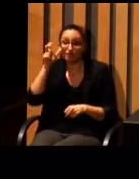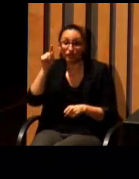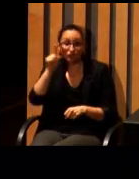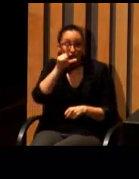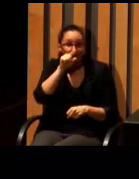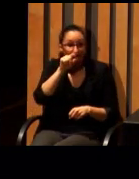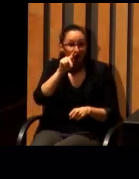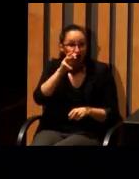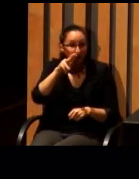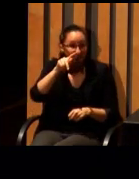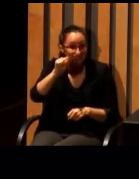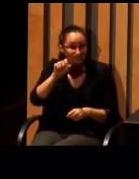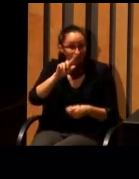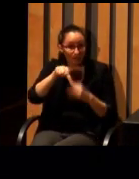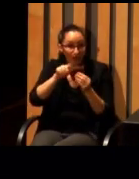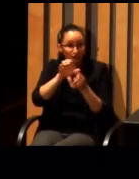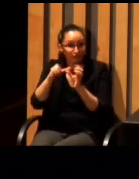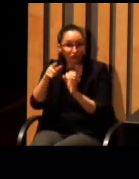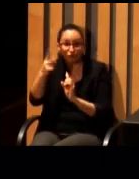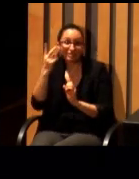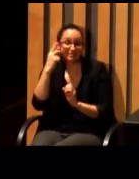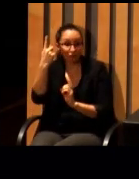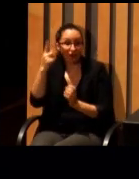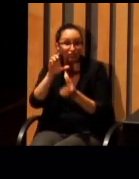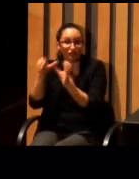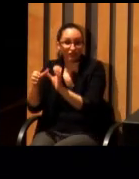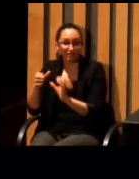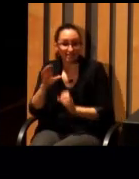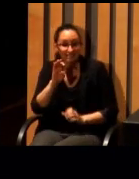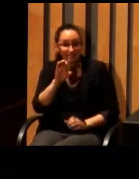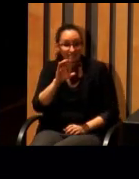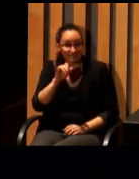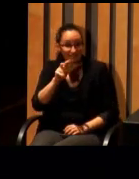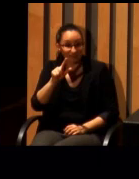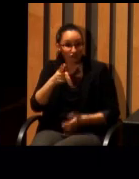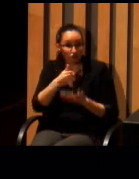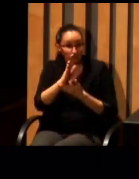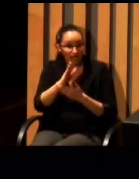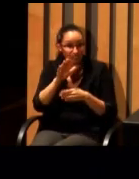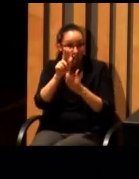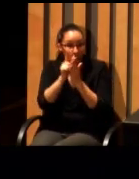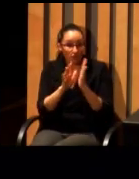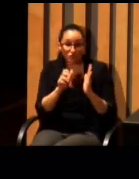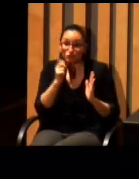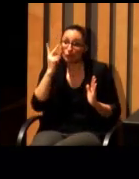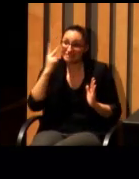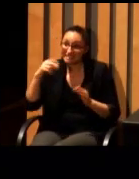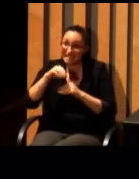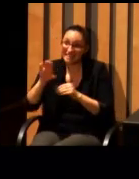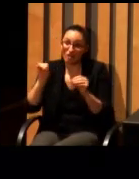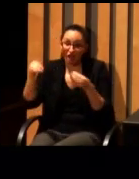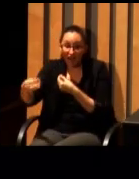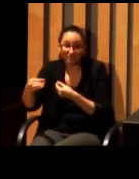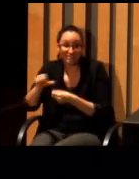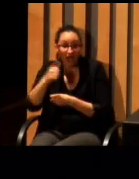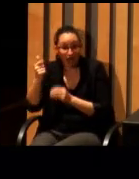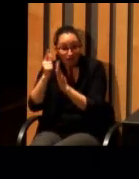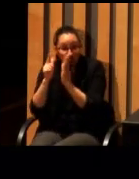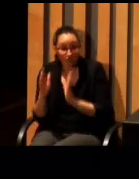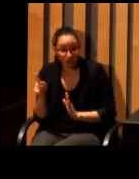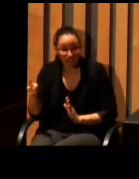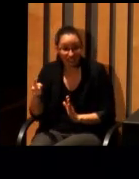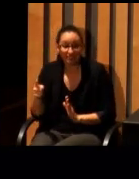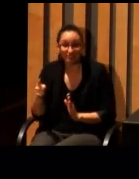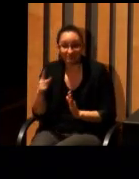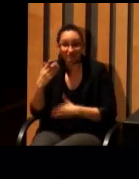about conversion, but maybe they will get there. We have civil rights attorneys, right, who don't actually see civil rights instances right in their own practice, right, in their